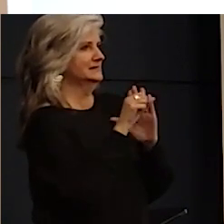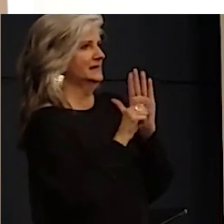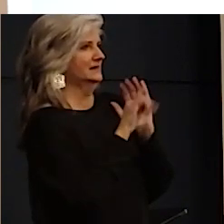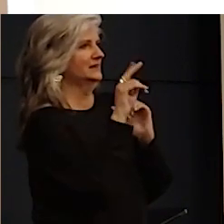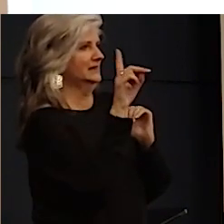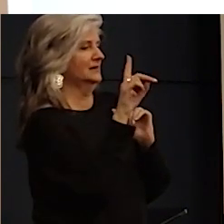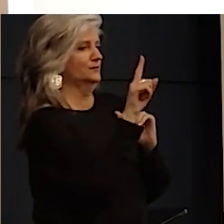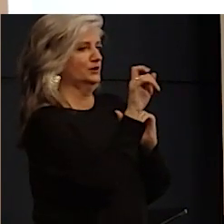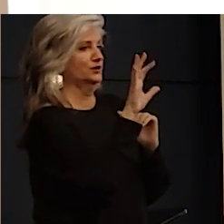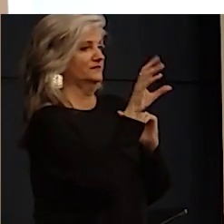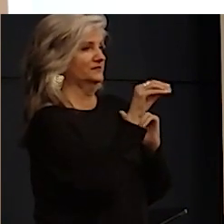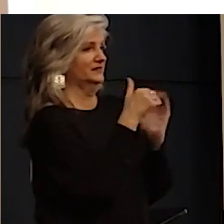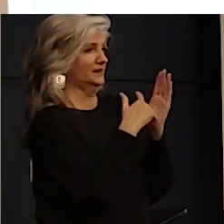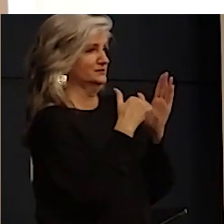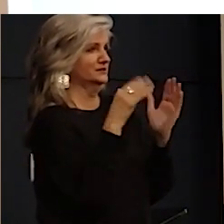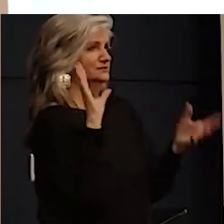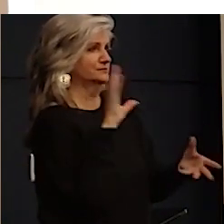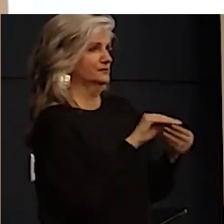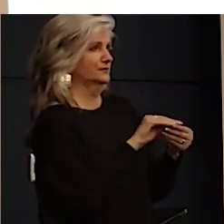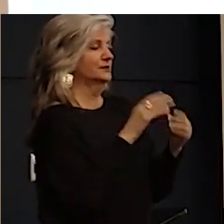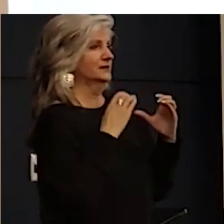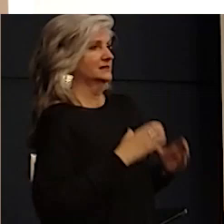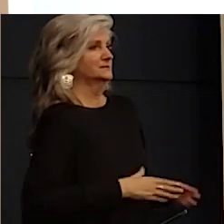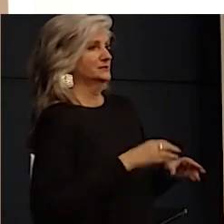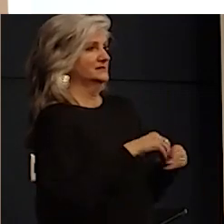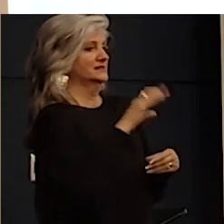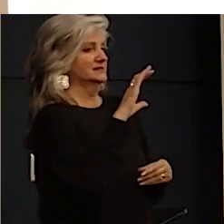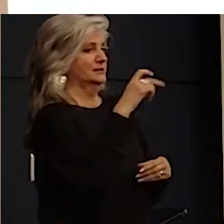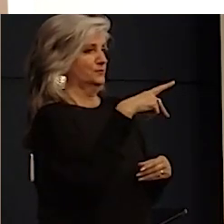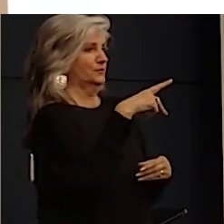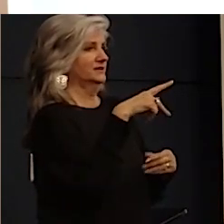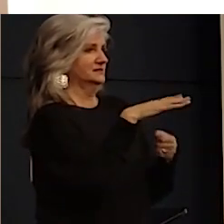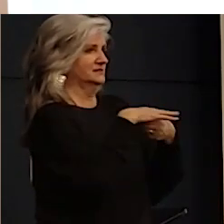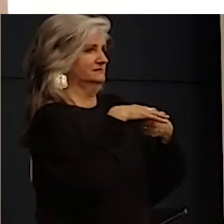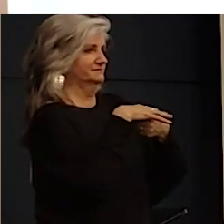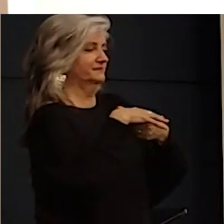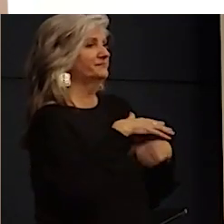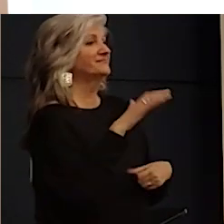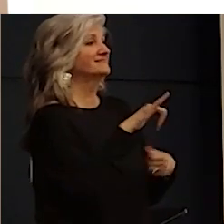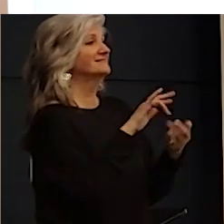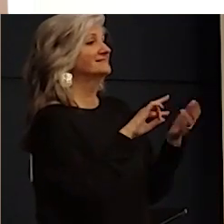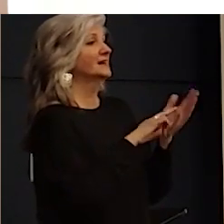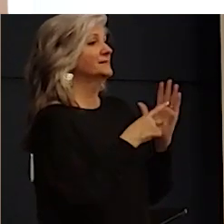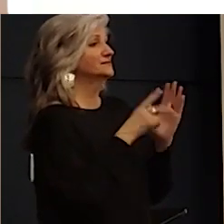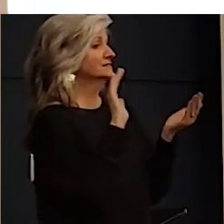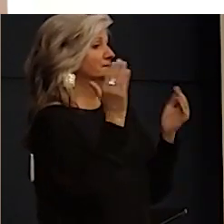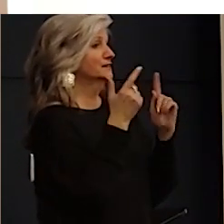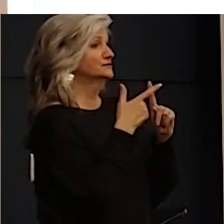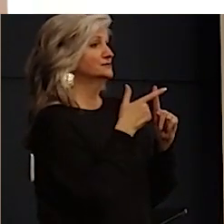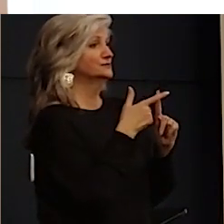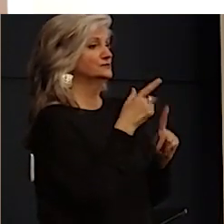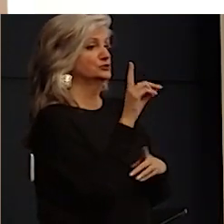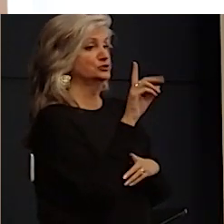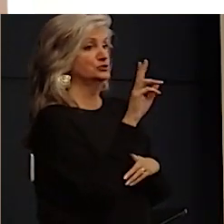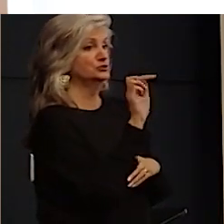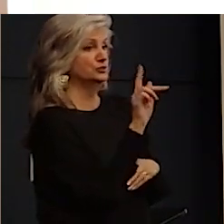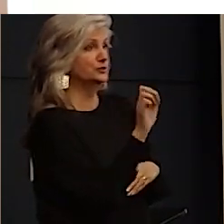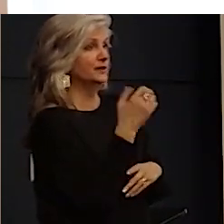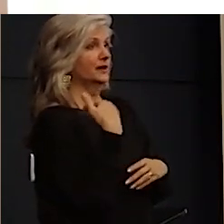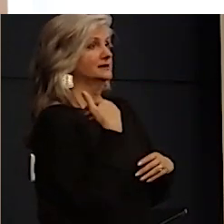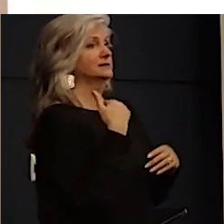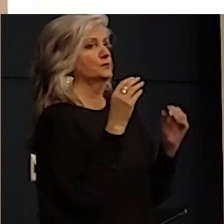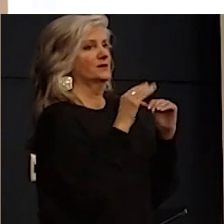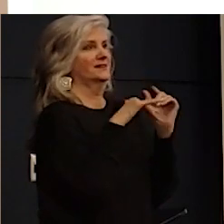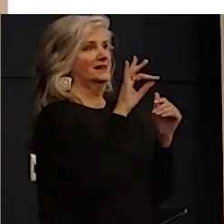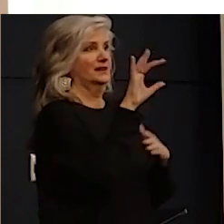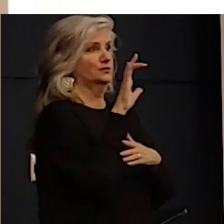about 150,000 total customers in CenterPoint's territory. That means when you compare it to a utility like Duke that has more than